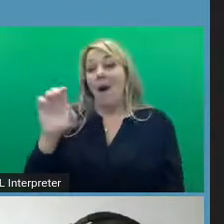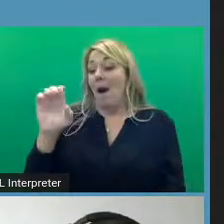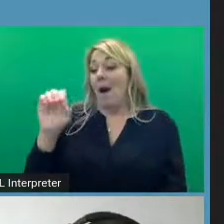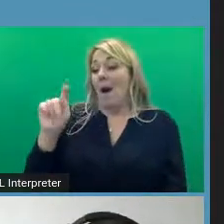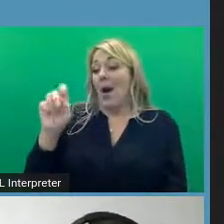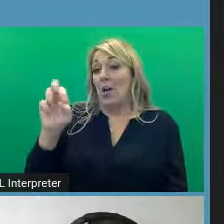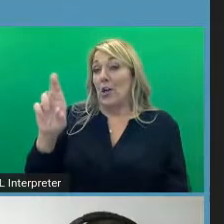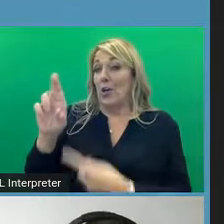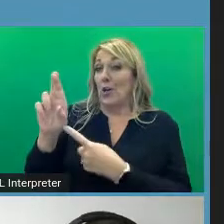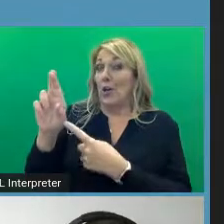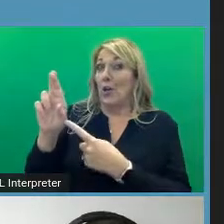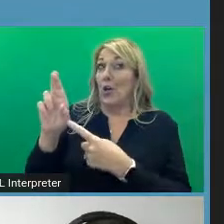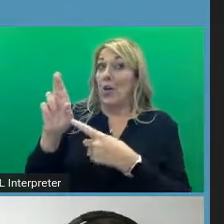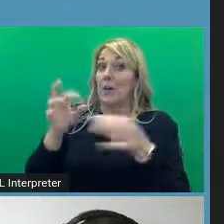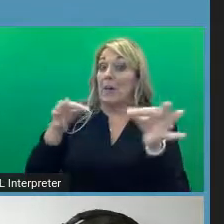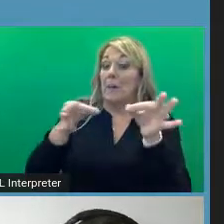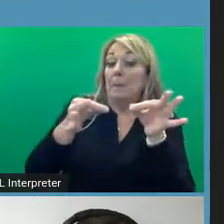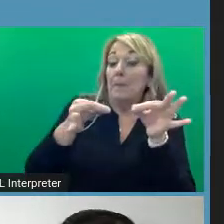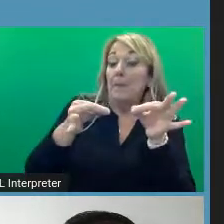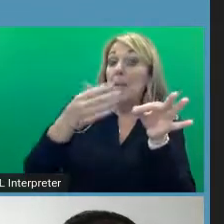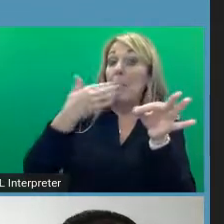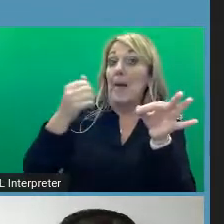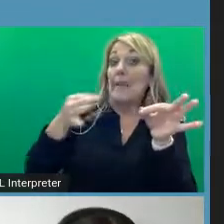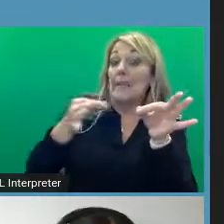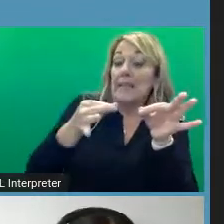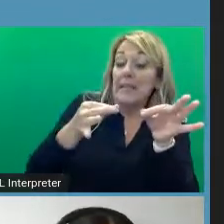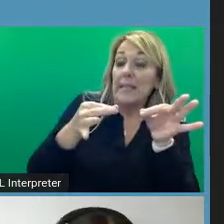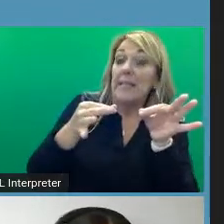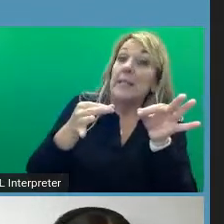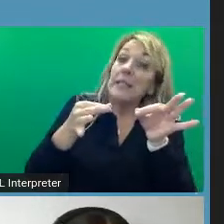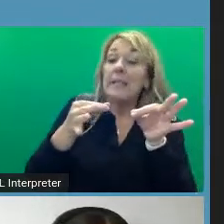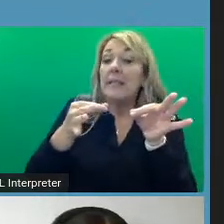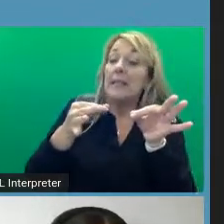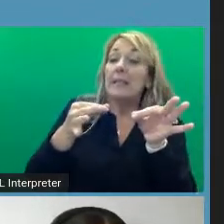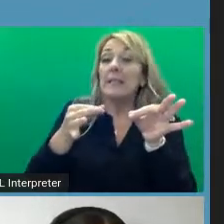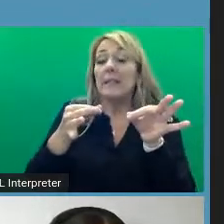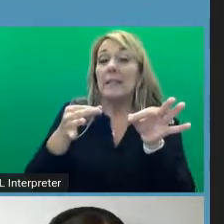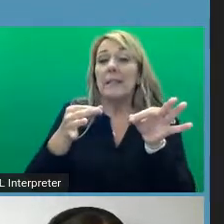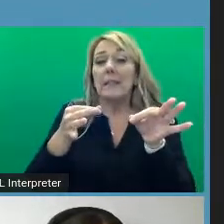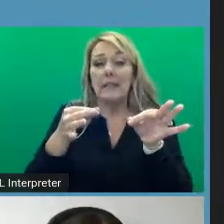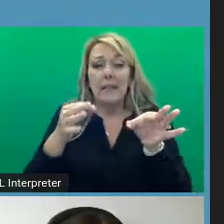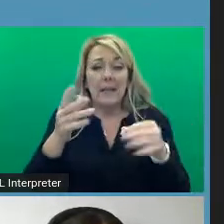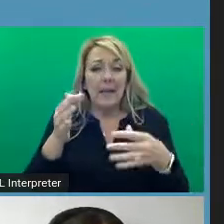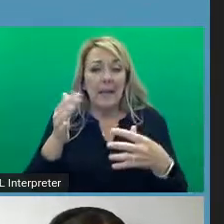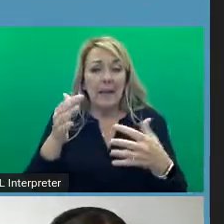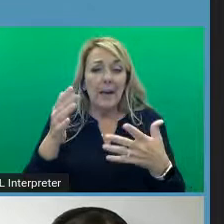the least latency or delay, and